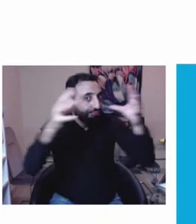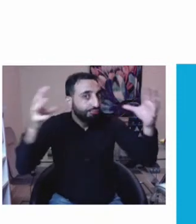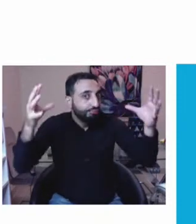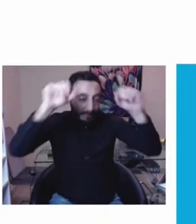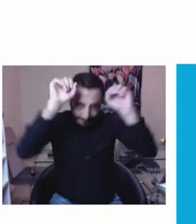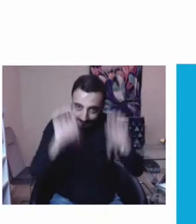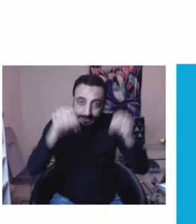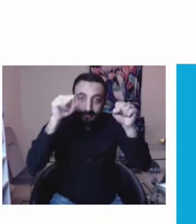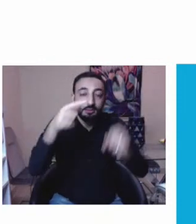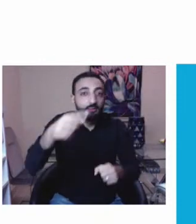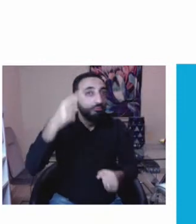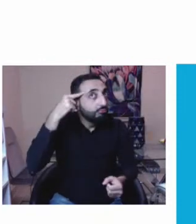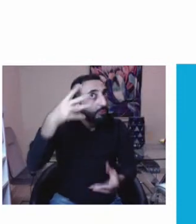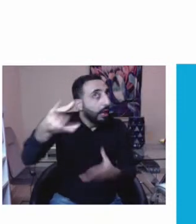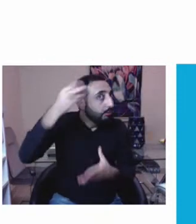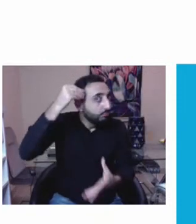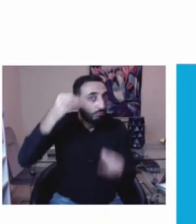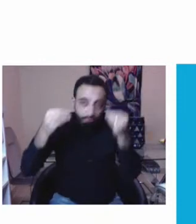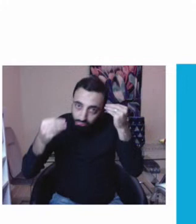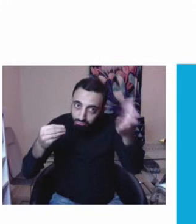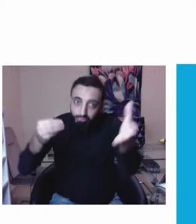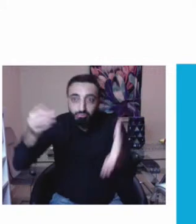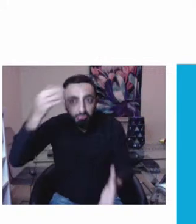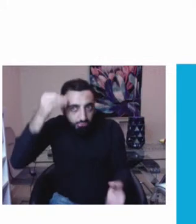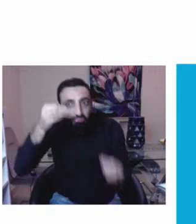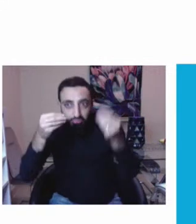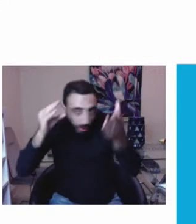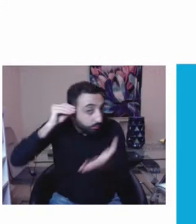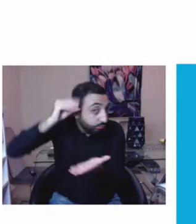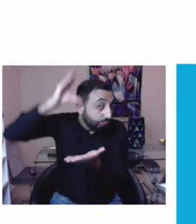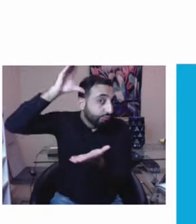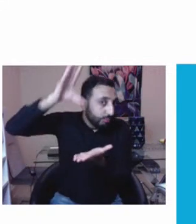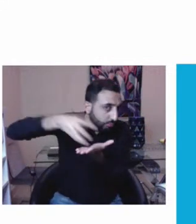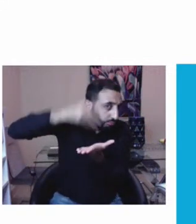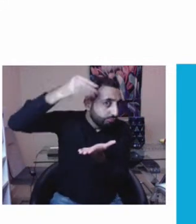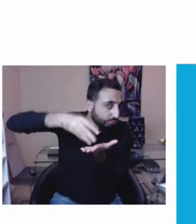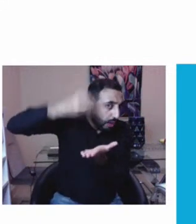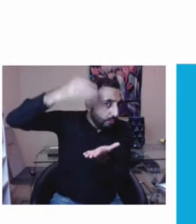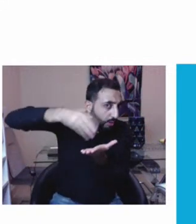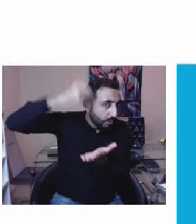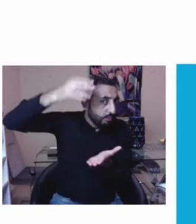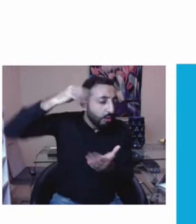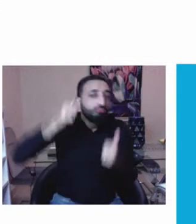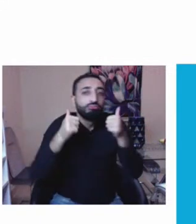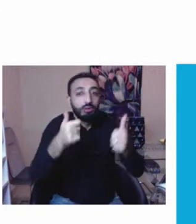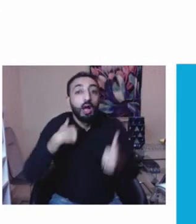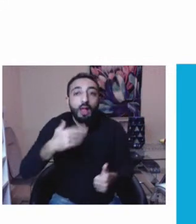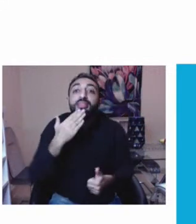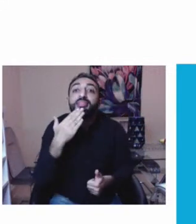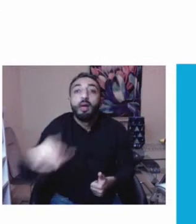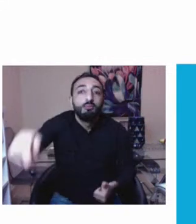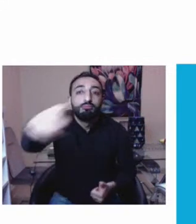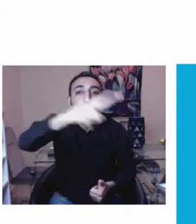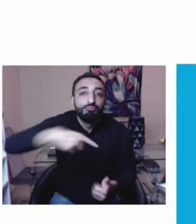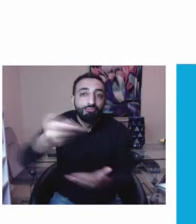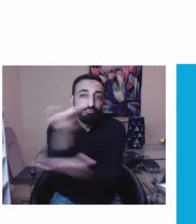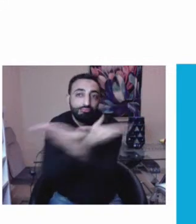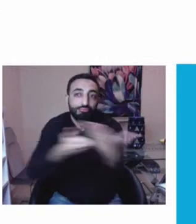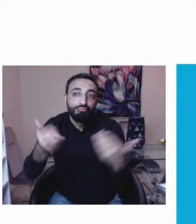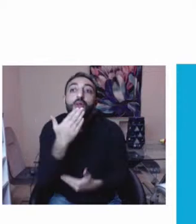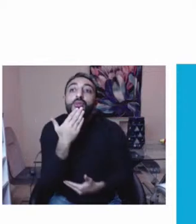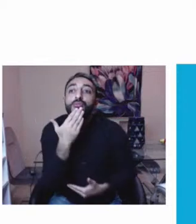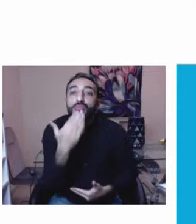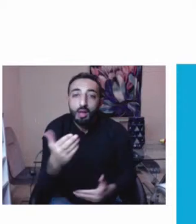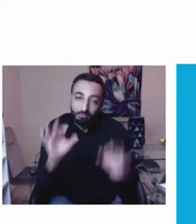speakers to the session today. And we very much look forward on engaging with you through the partnership, through the Youth Peace and